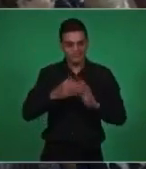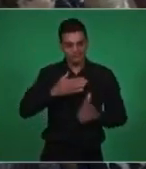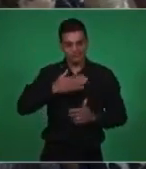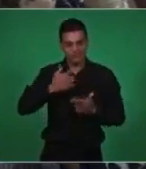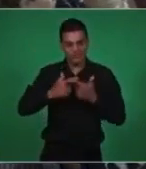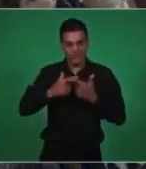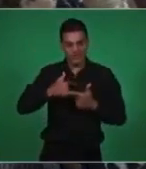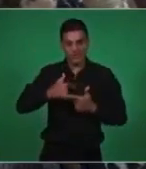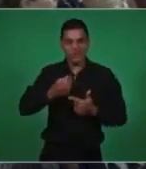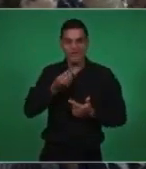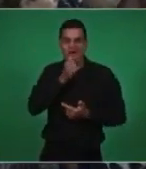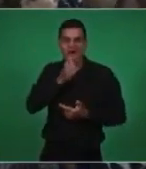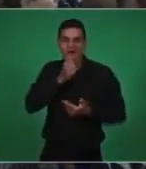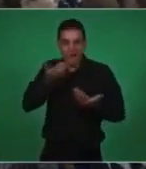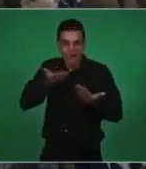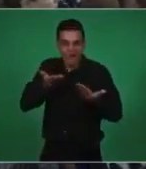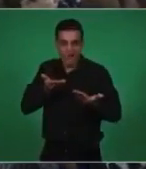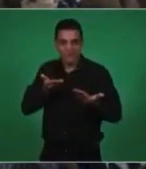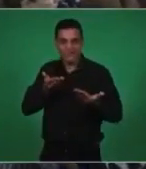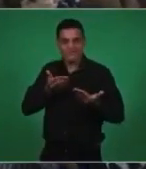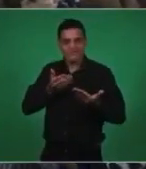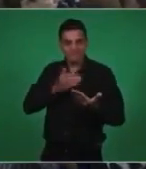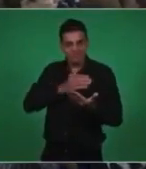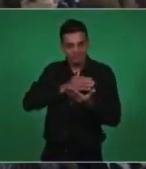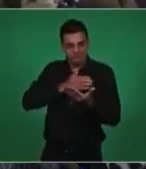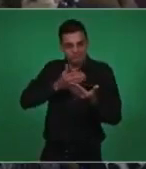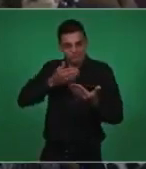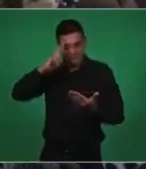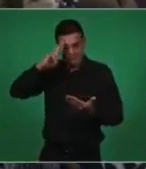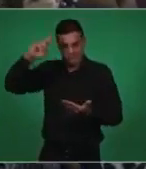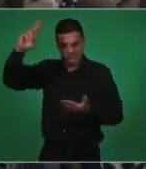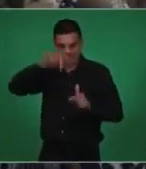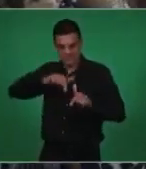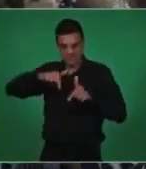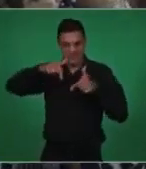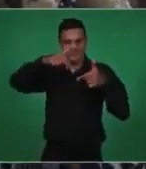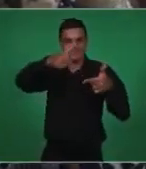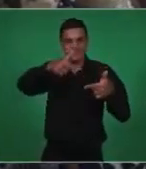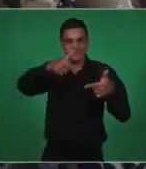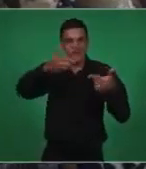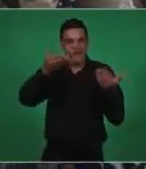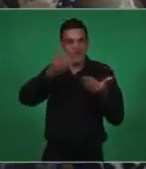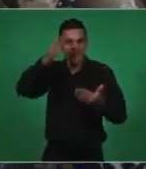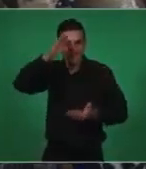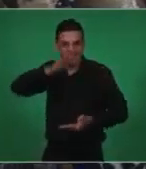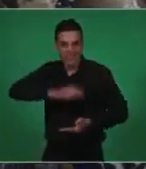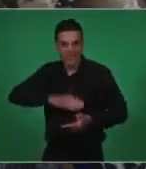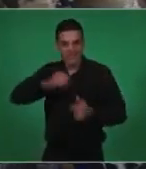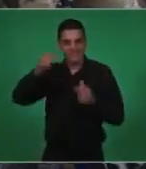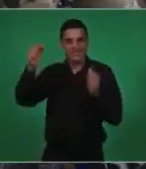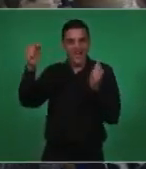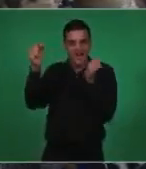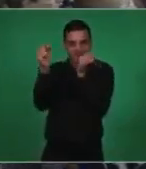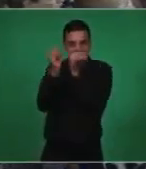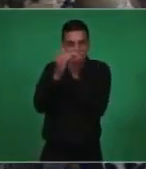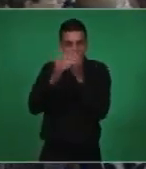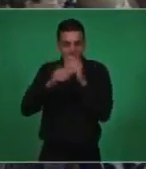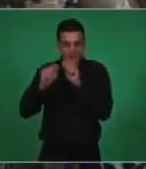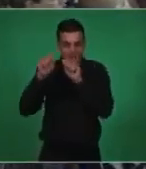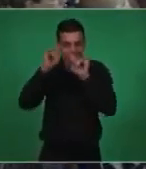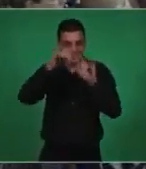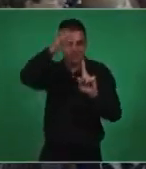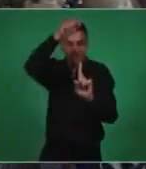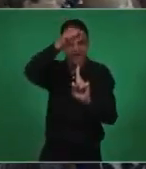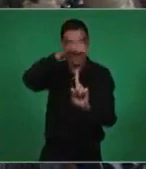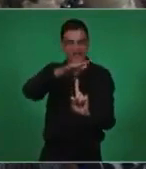Still in this day, I will manifest in you my glory, my grace,